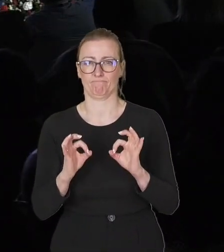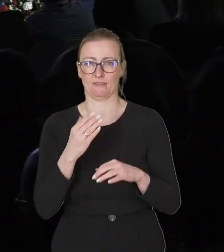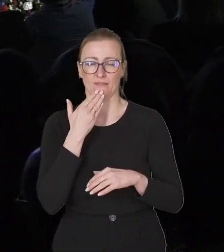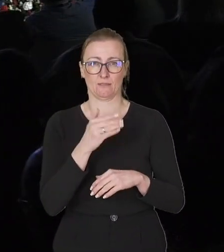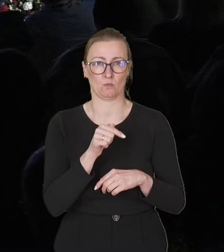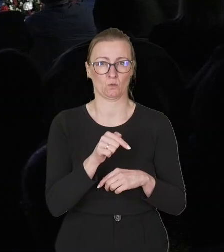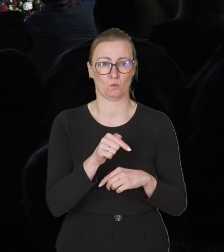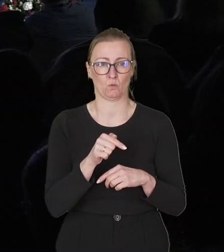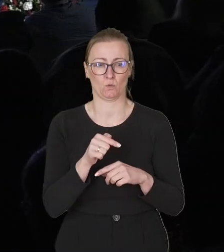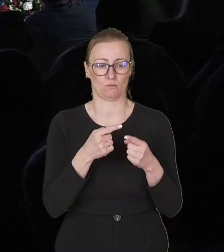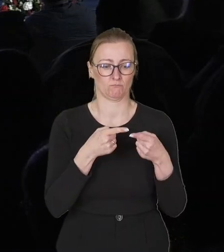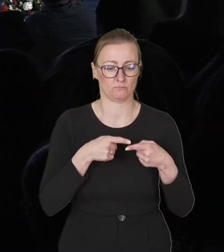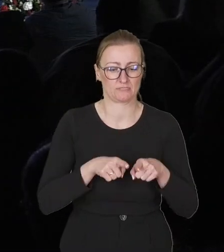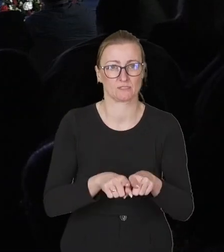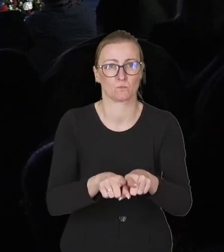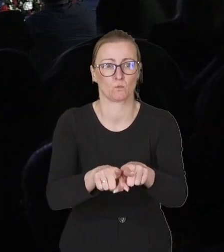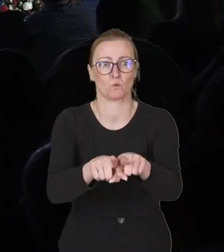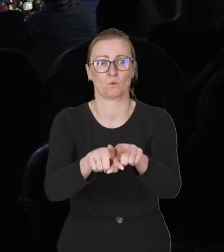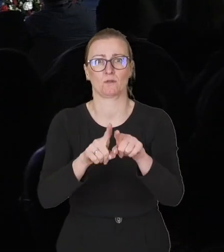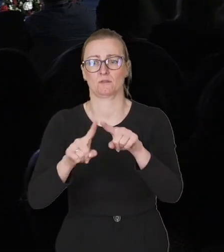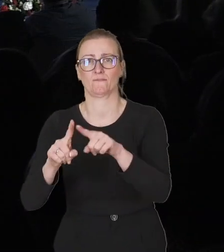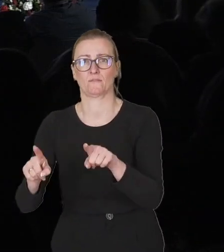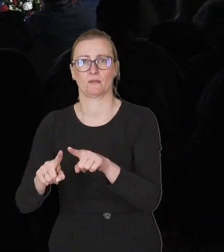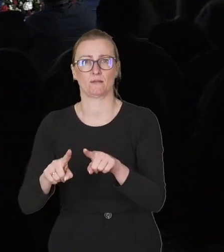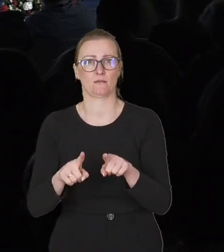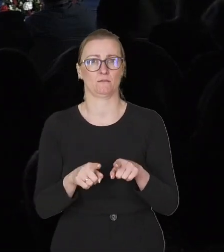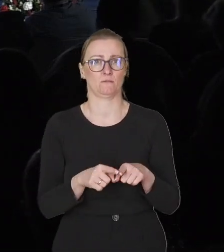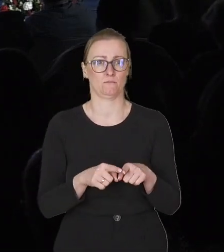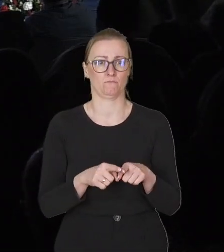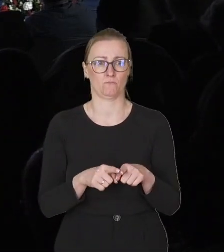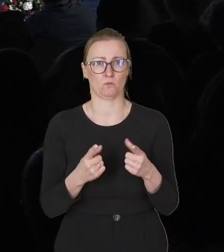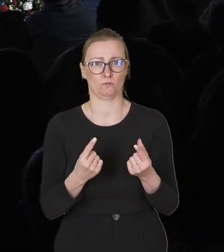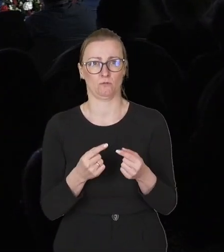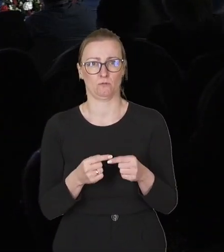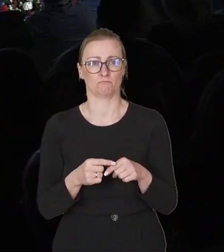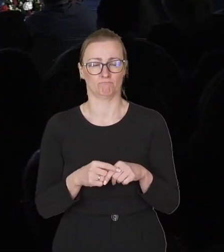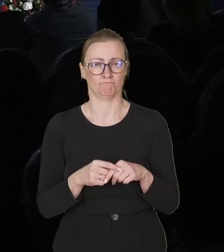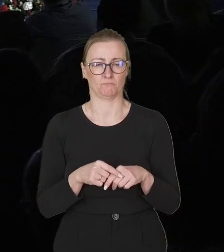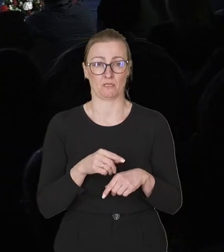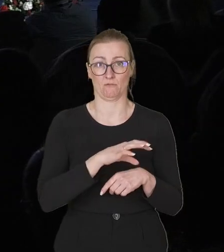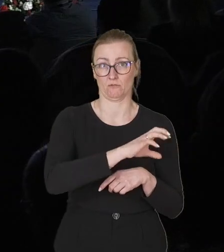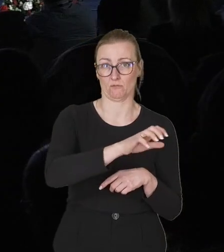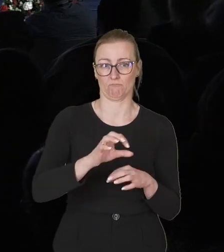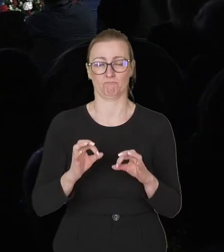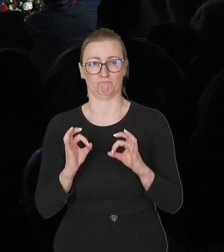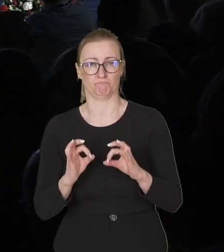so much. Łukasz, yeah, I will continue. Call for action. From that. Business person, you can make it. I think we need to